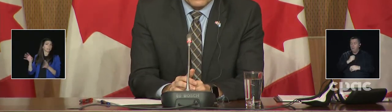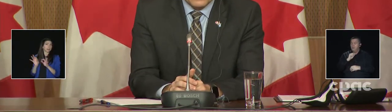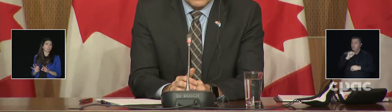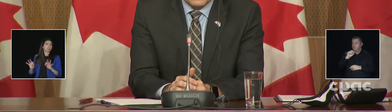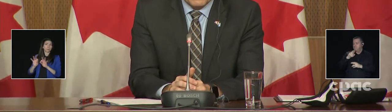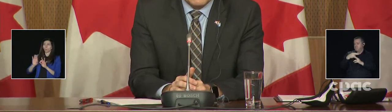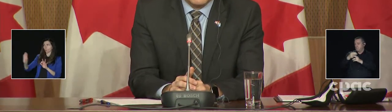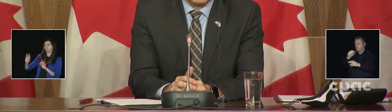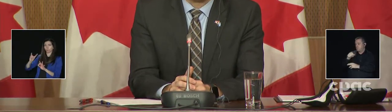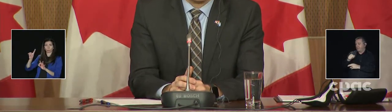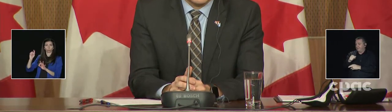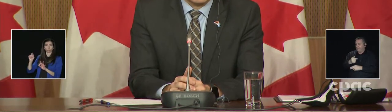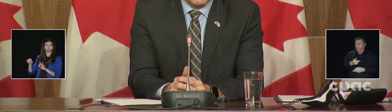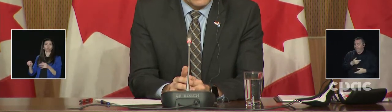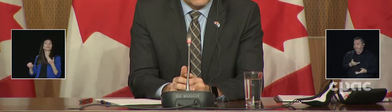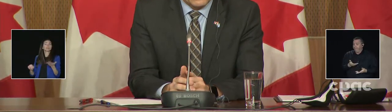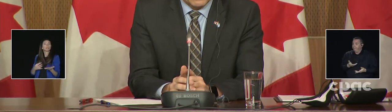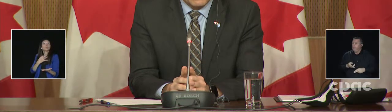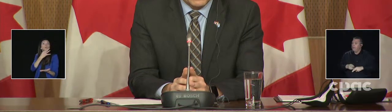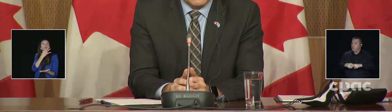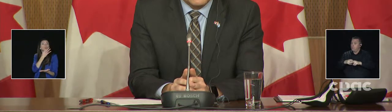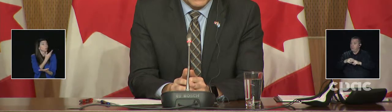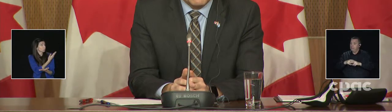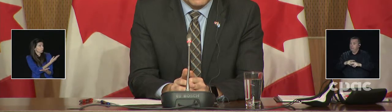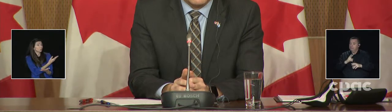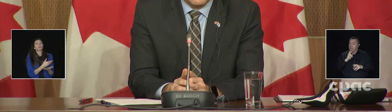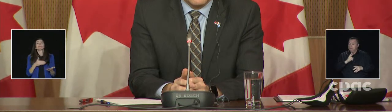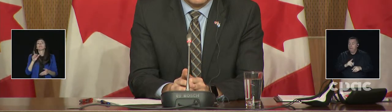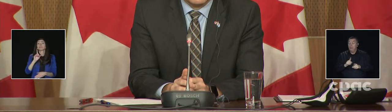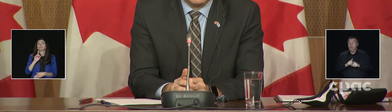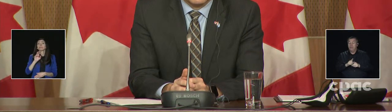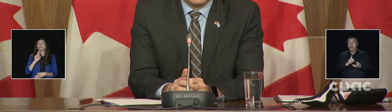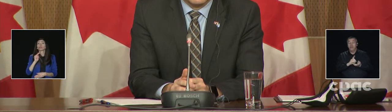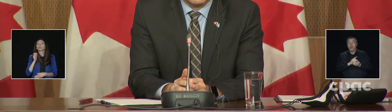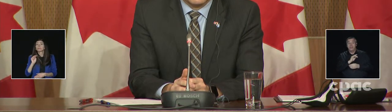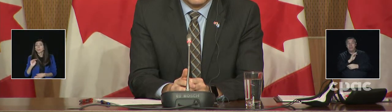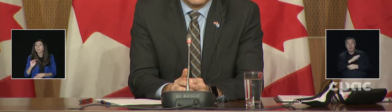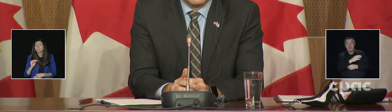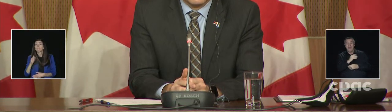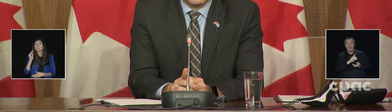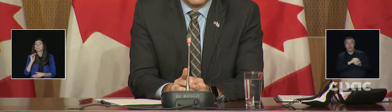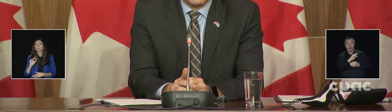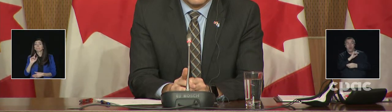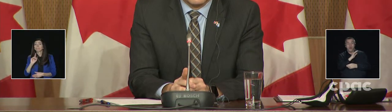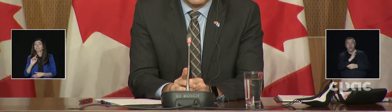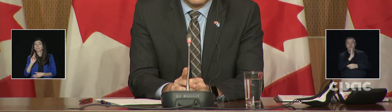feature of the presentation you'll hear very soon from Dr. Tam and Dr. Njoo.